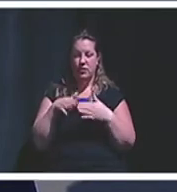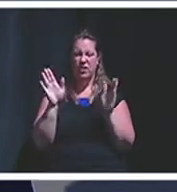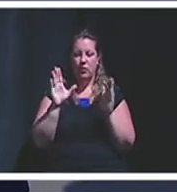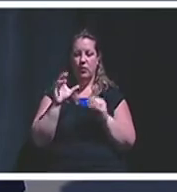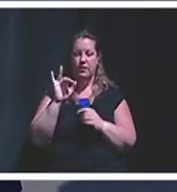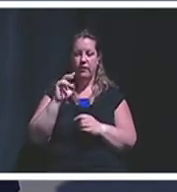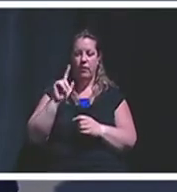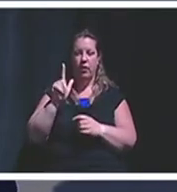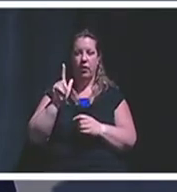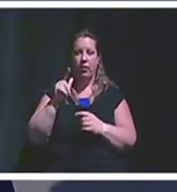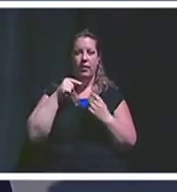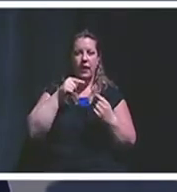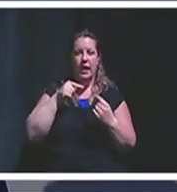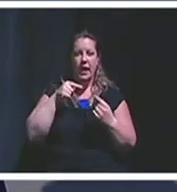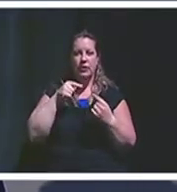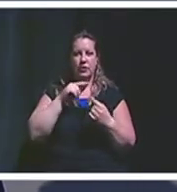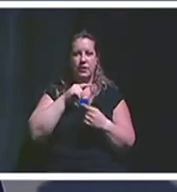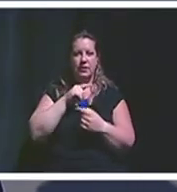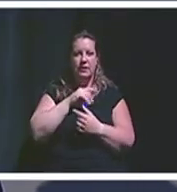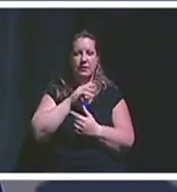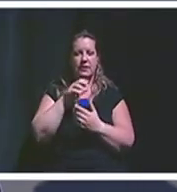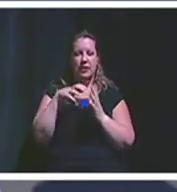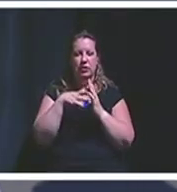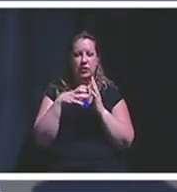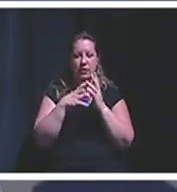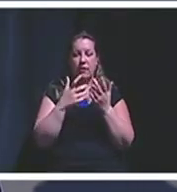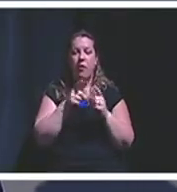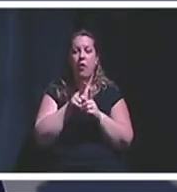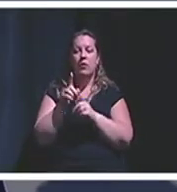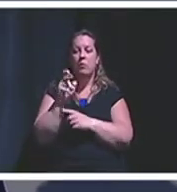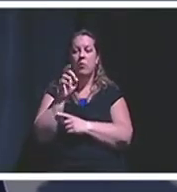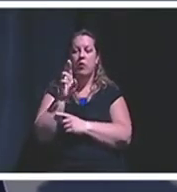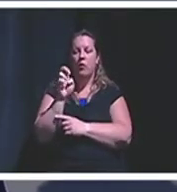Litigation Section, and later the Bureau Chief for the